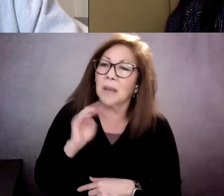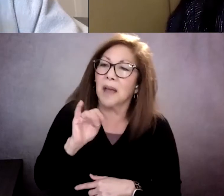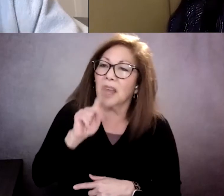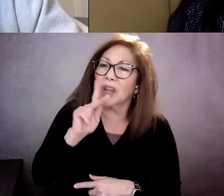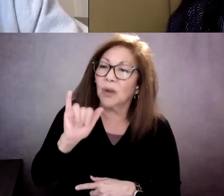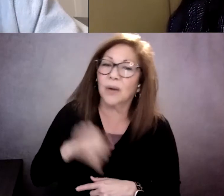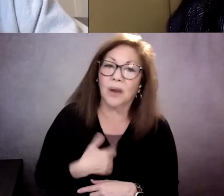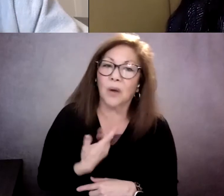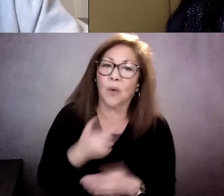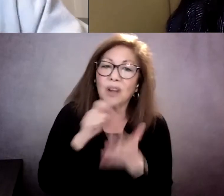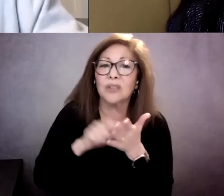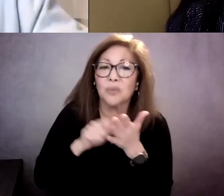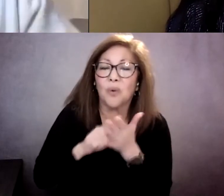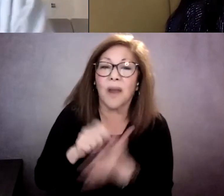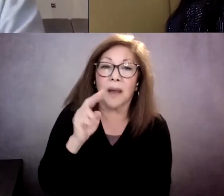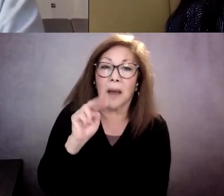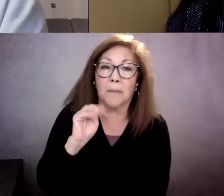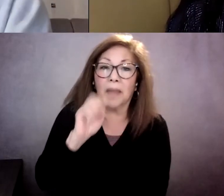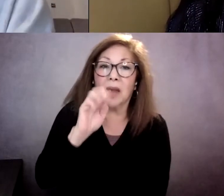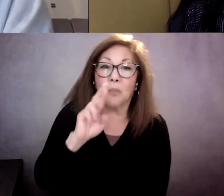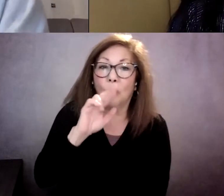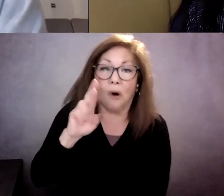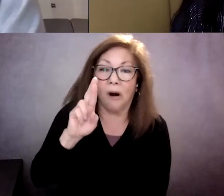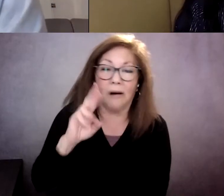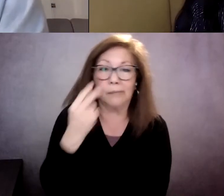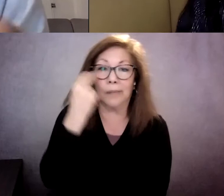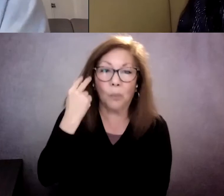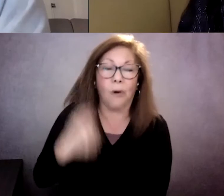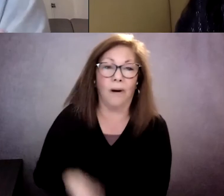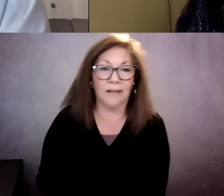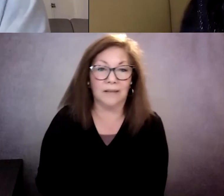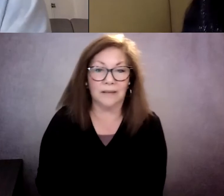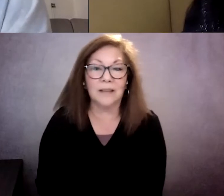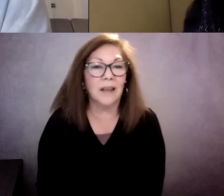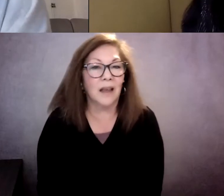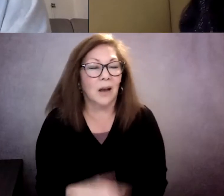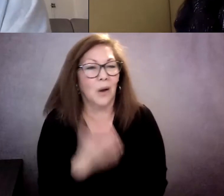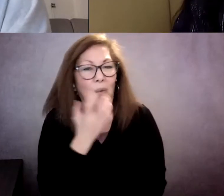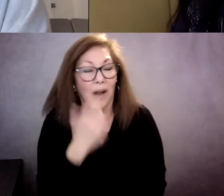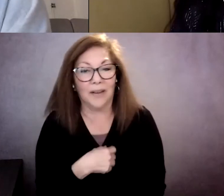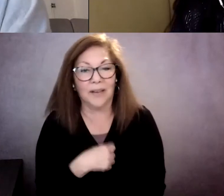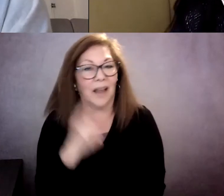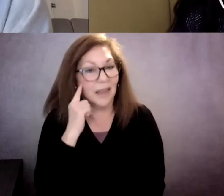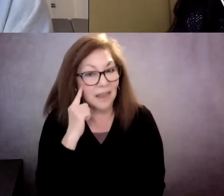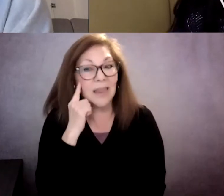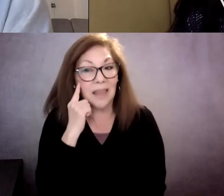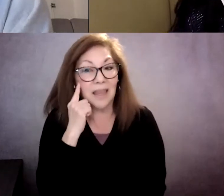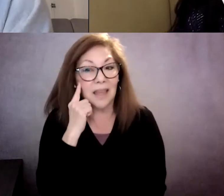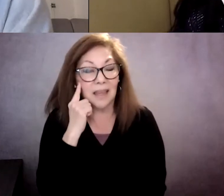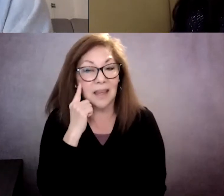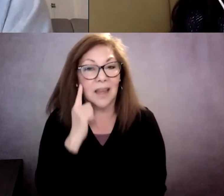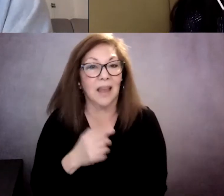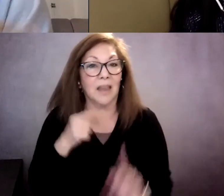just write a memoir? Oh wow, they didn't. I think it's because I at least at that point in